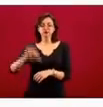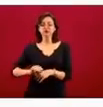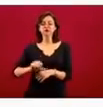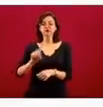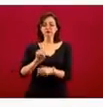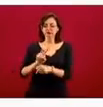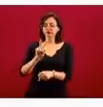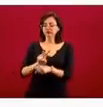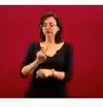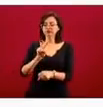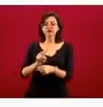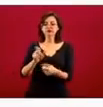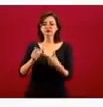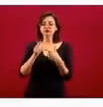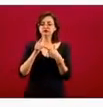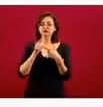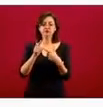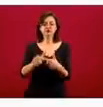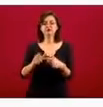phenomena in other countries.